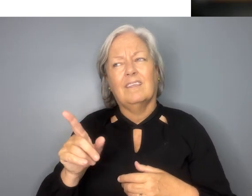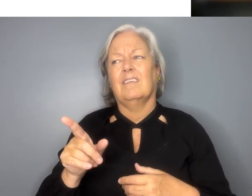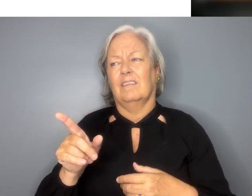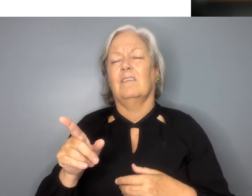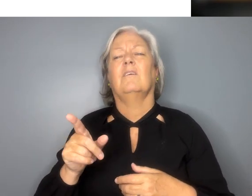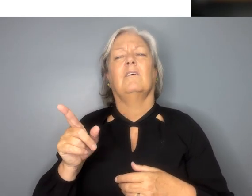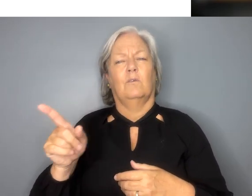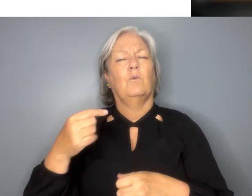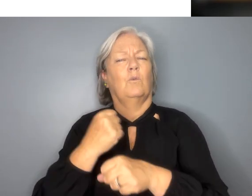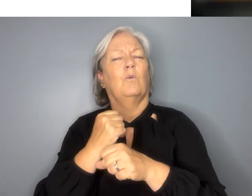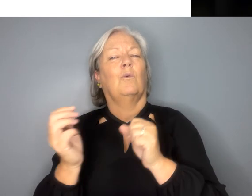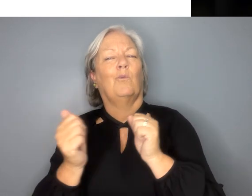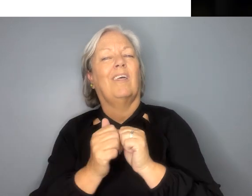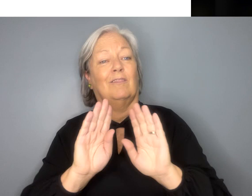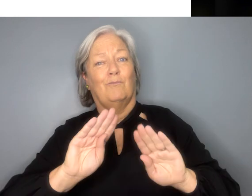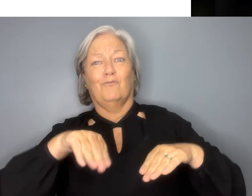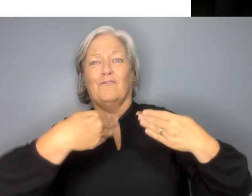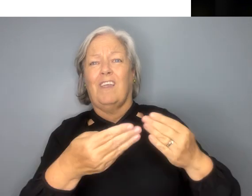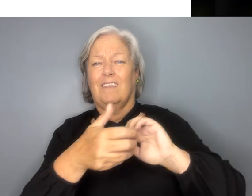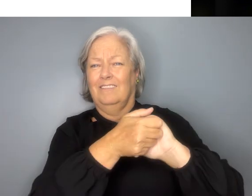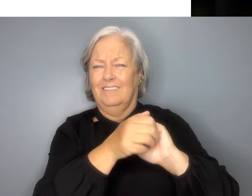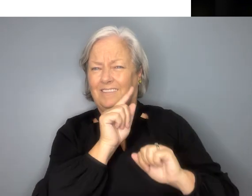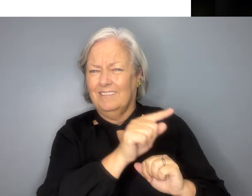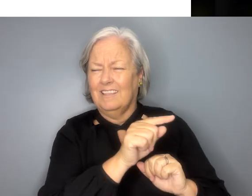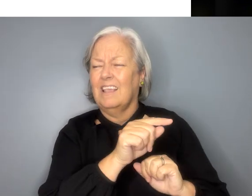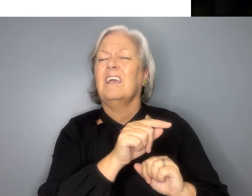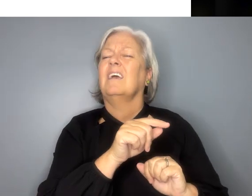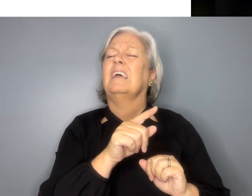worked with a provider before. How